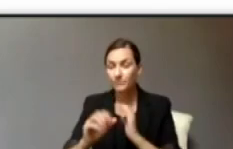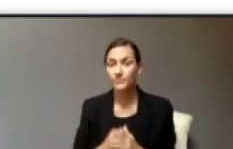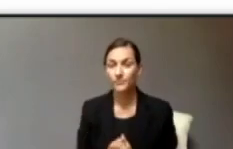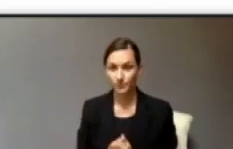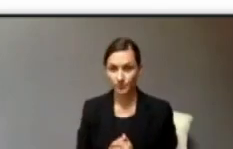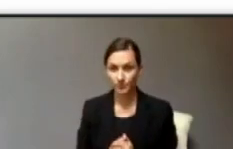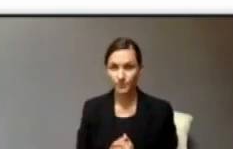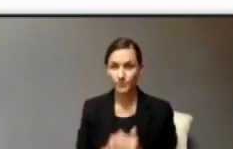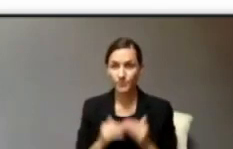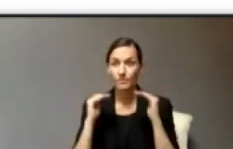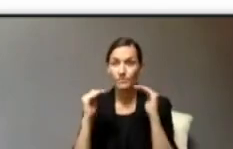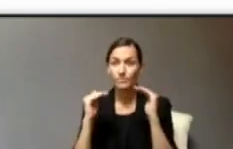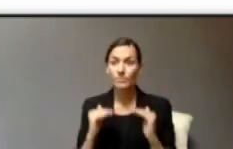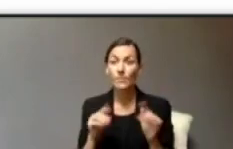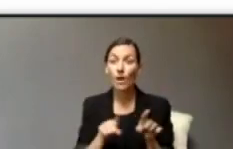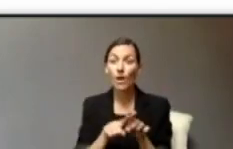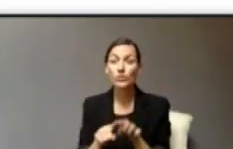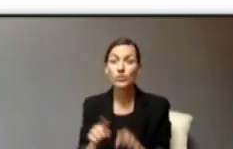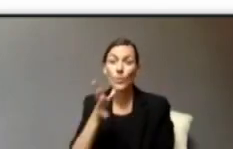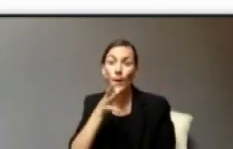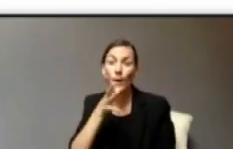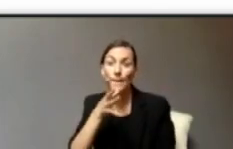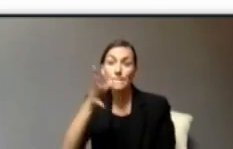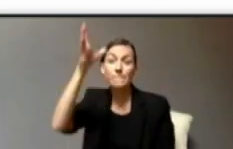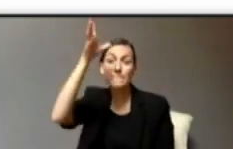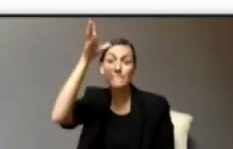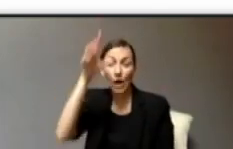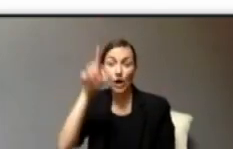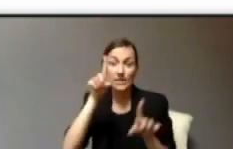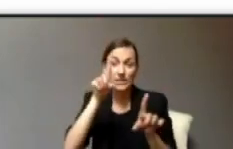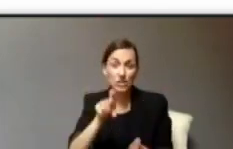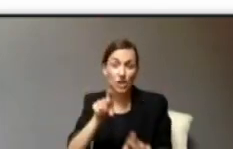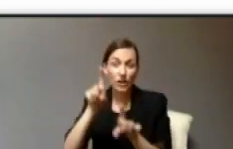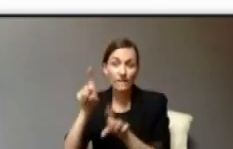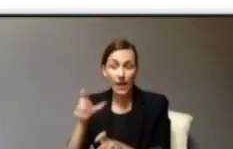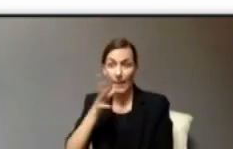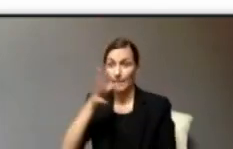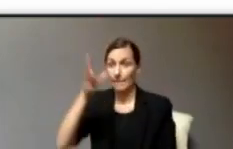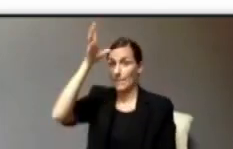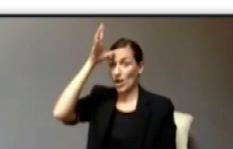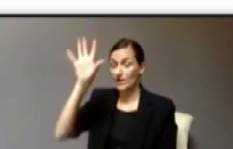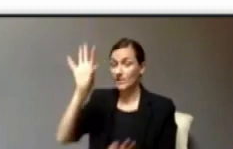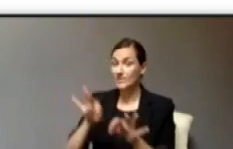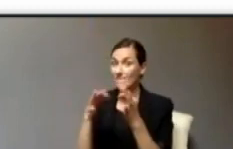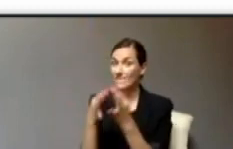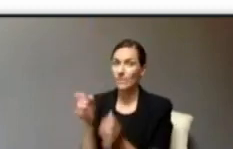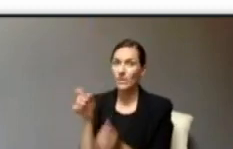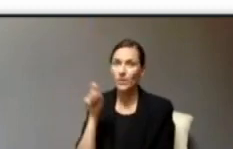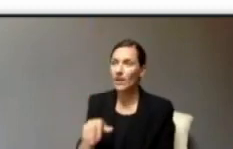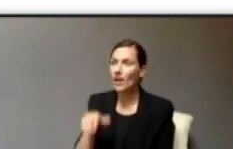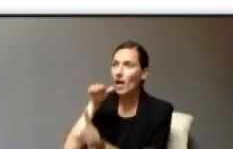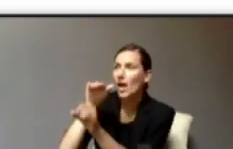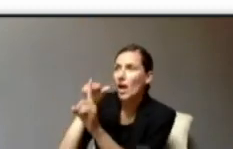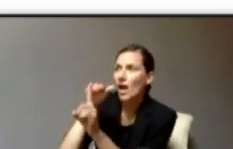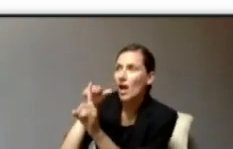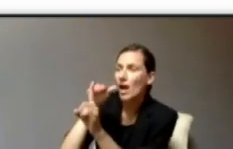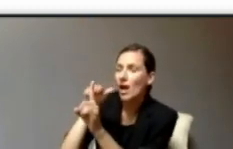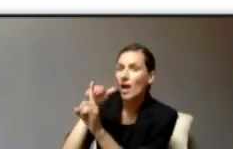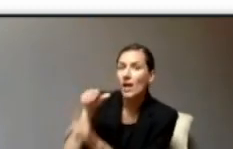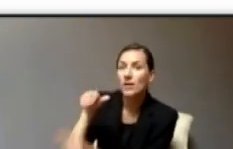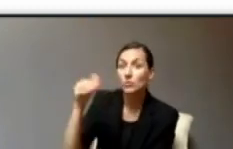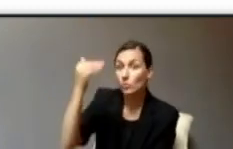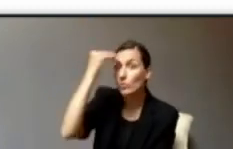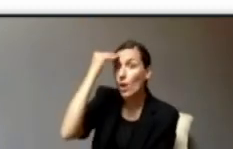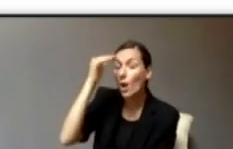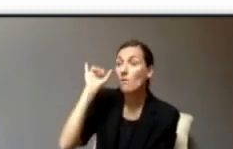a parent survey in the chat. Parents and families, you know we need to hear from you. And that particular survey